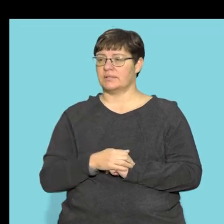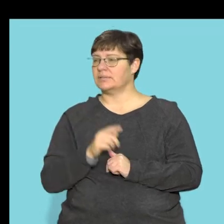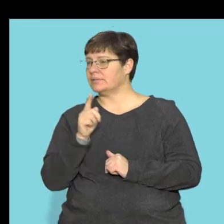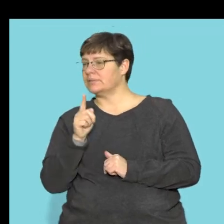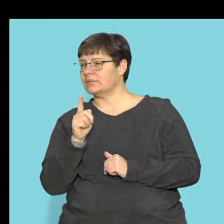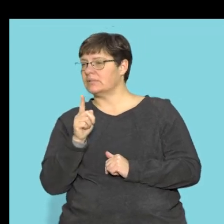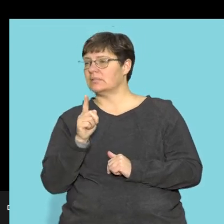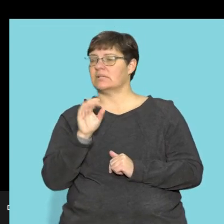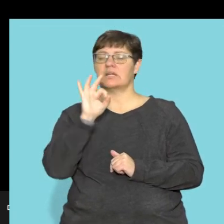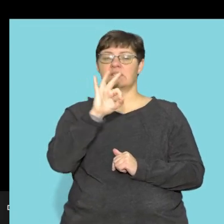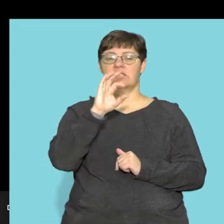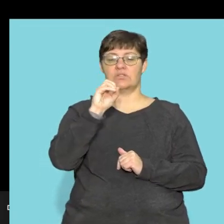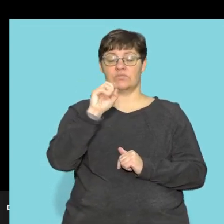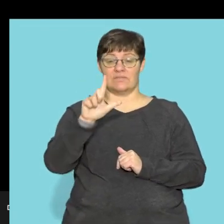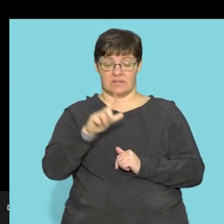565090, comma